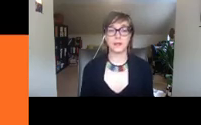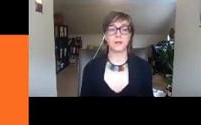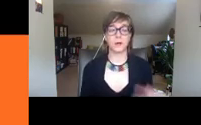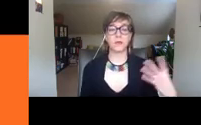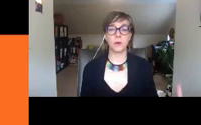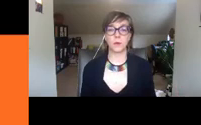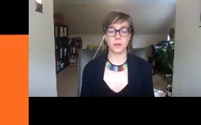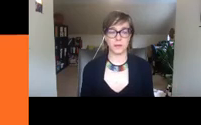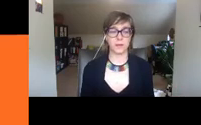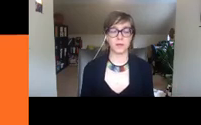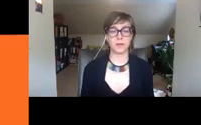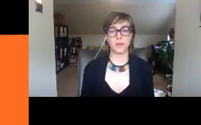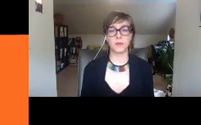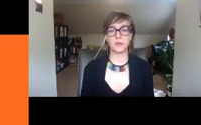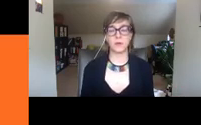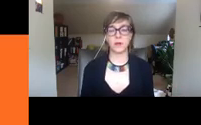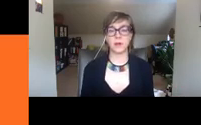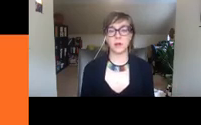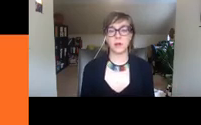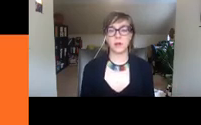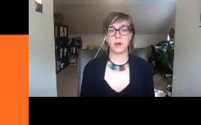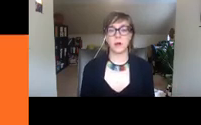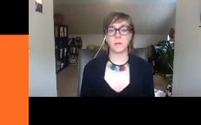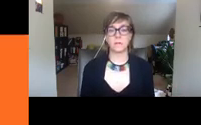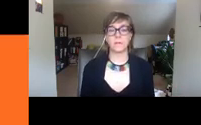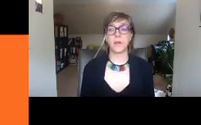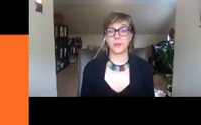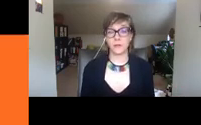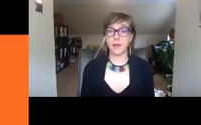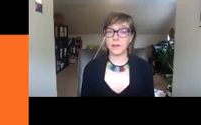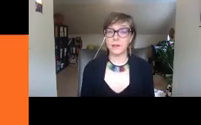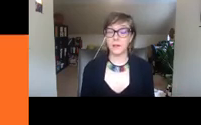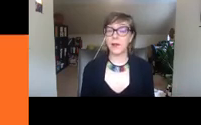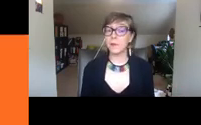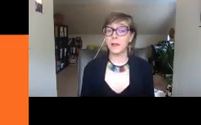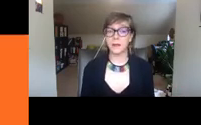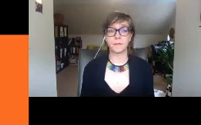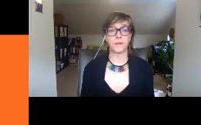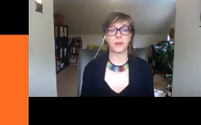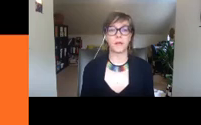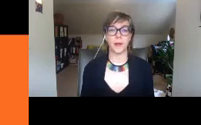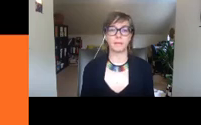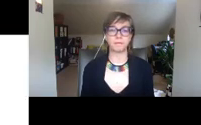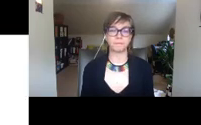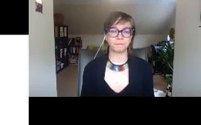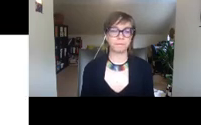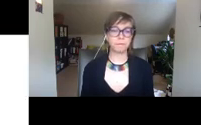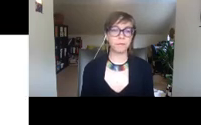us, I think, following what David Kessler has been doing to find meaning in